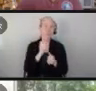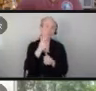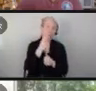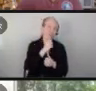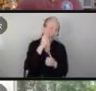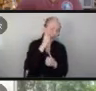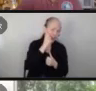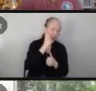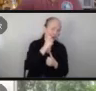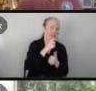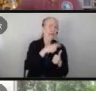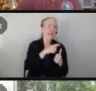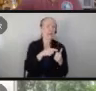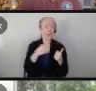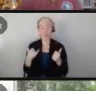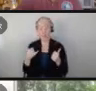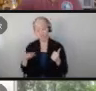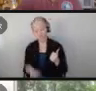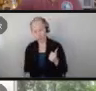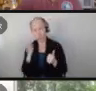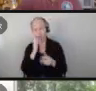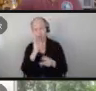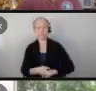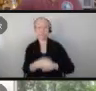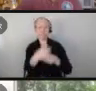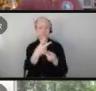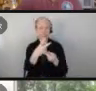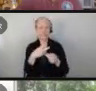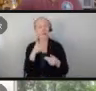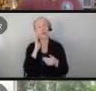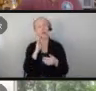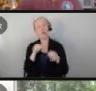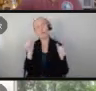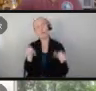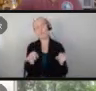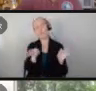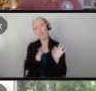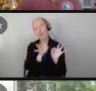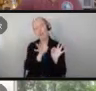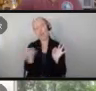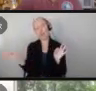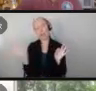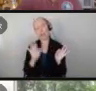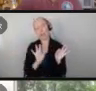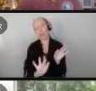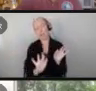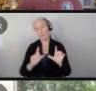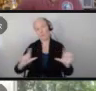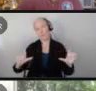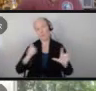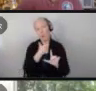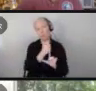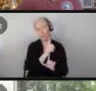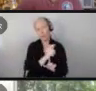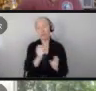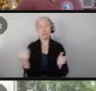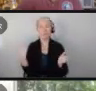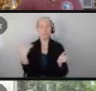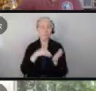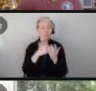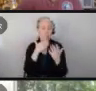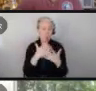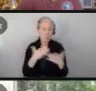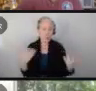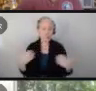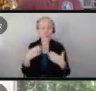be links to where to access the presentations as the recordings of those. So again, thank you very much. Thank you